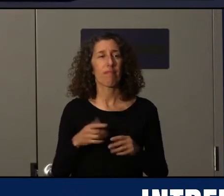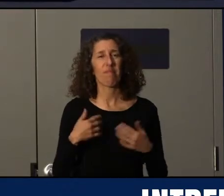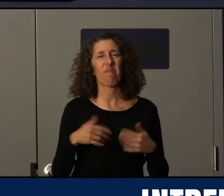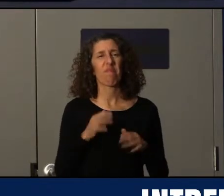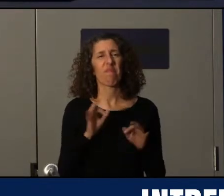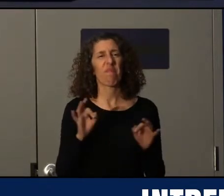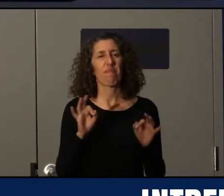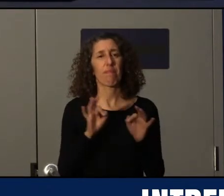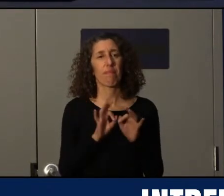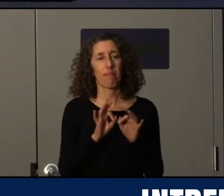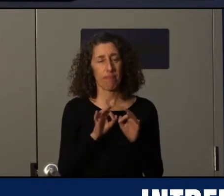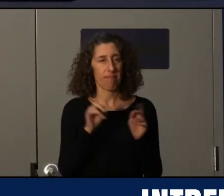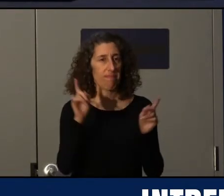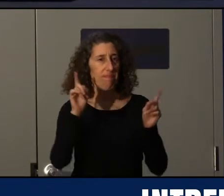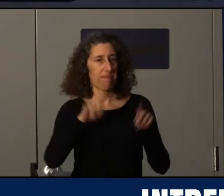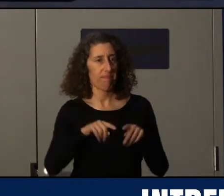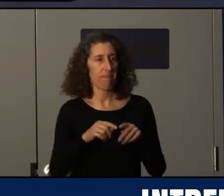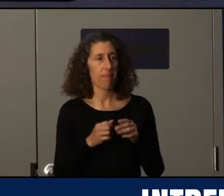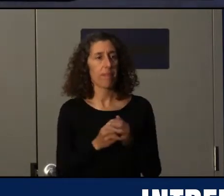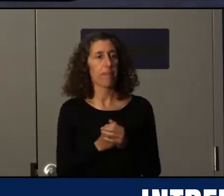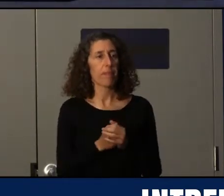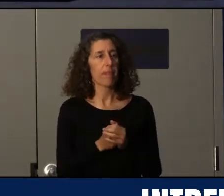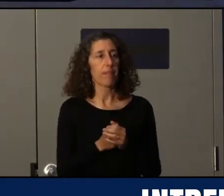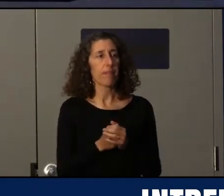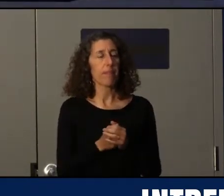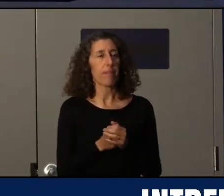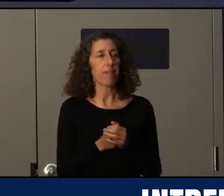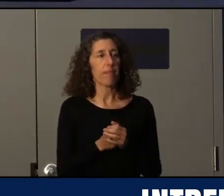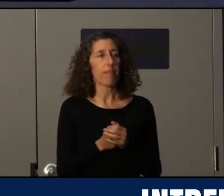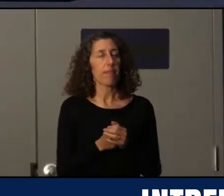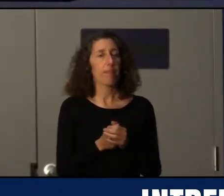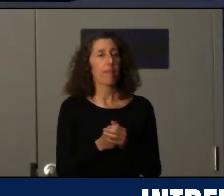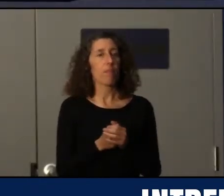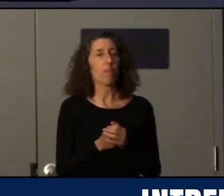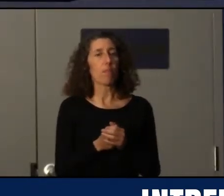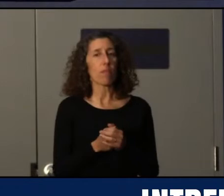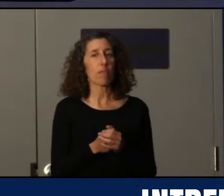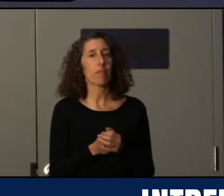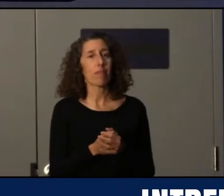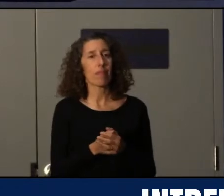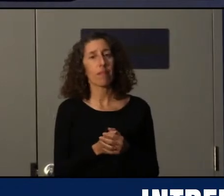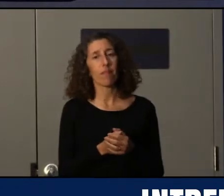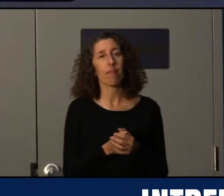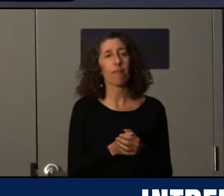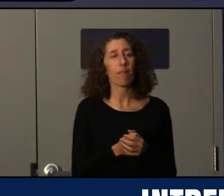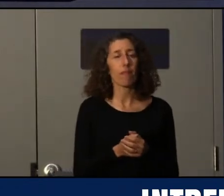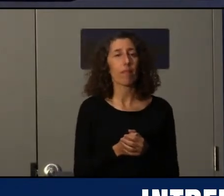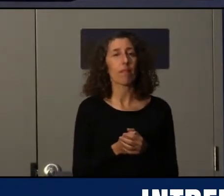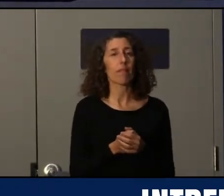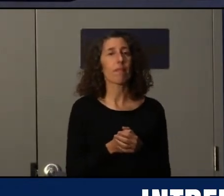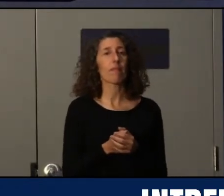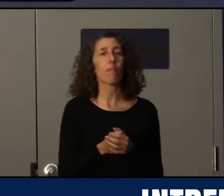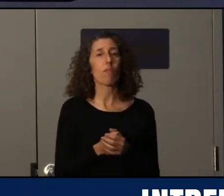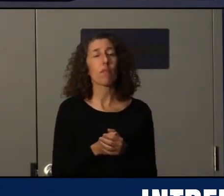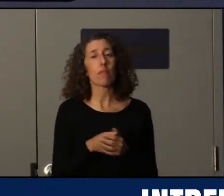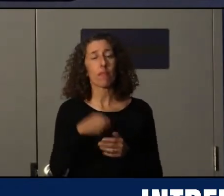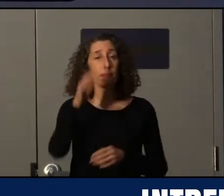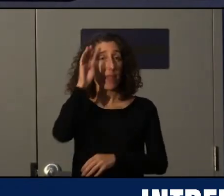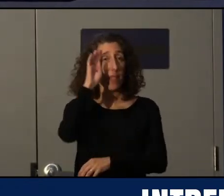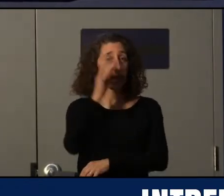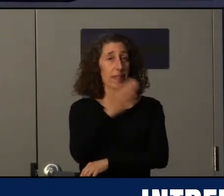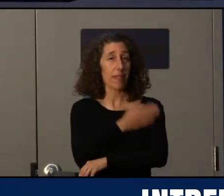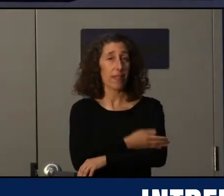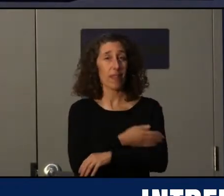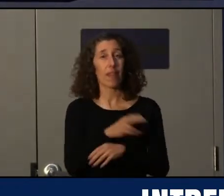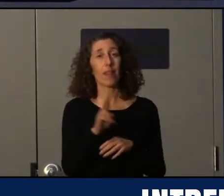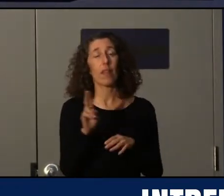important. So when we're talking about your son using his whole brain, we want astronauts. We want